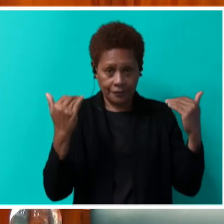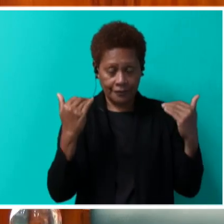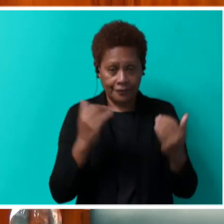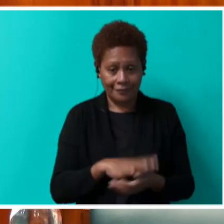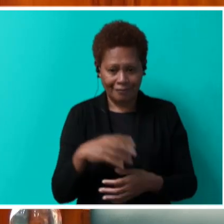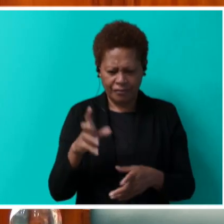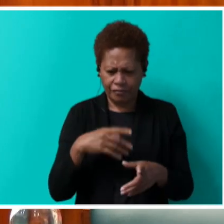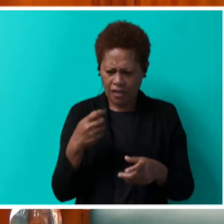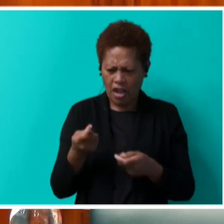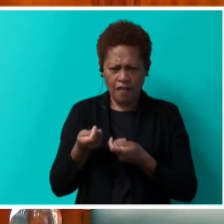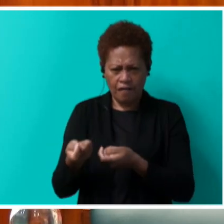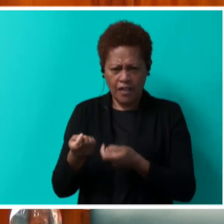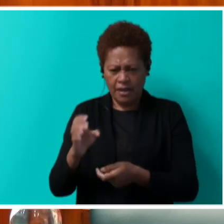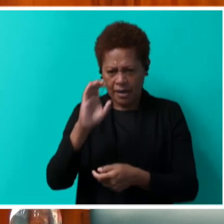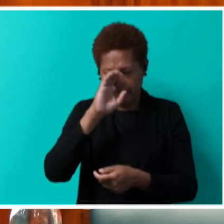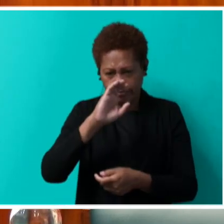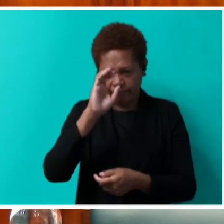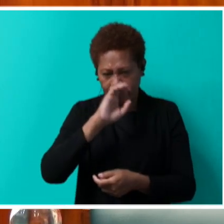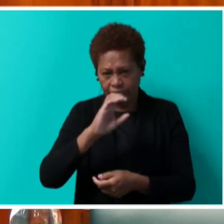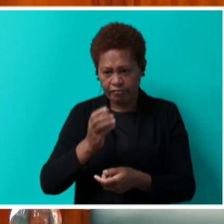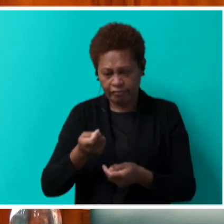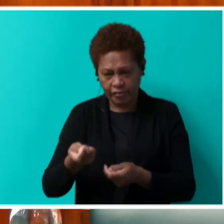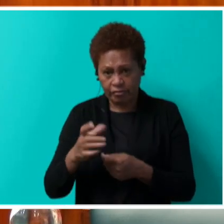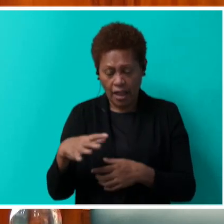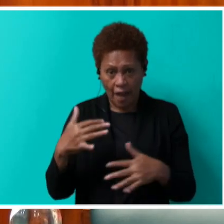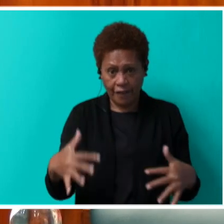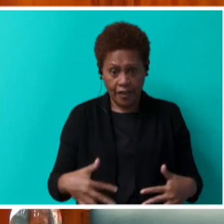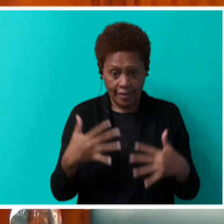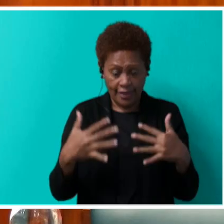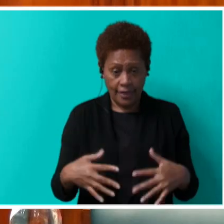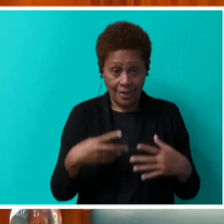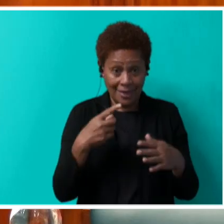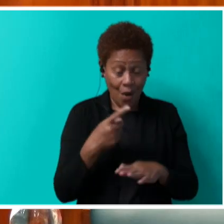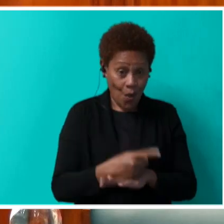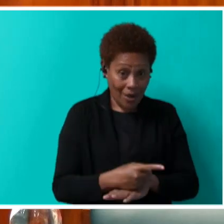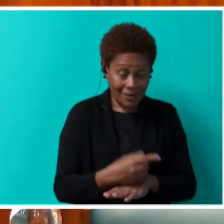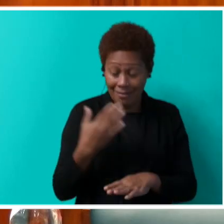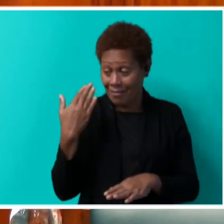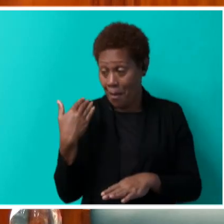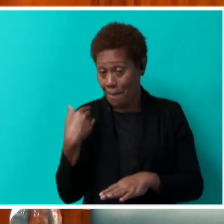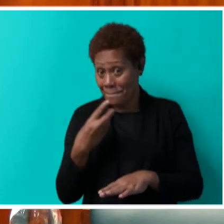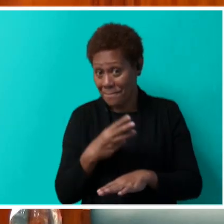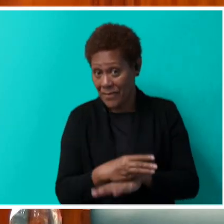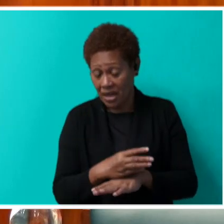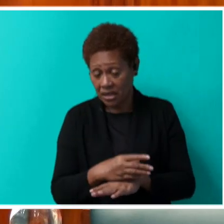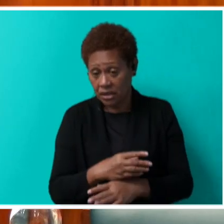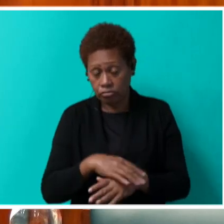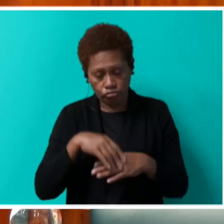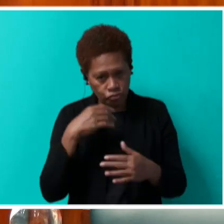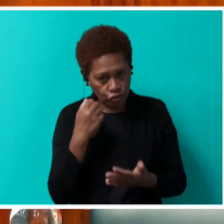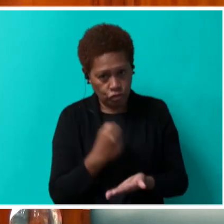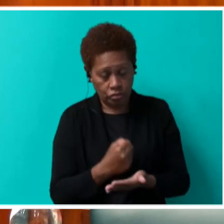feedback, sales data, and logistic efficiency in the weeks and months ahead, rest assured our ministry